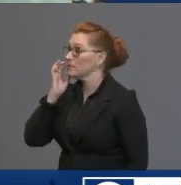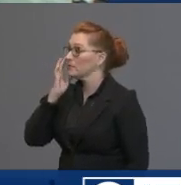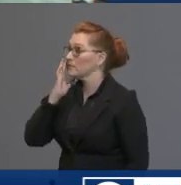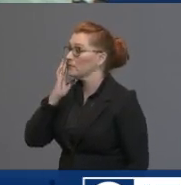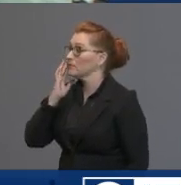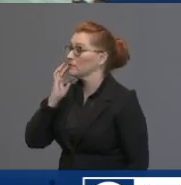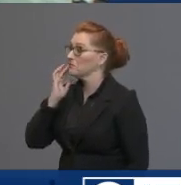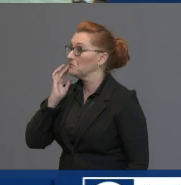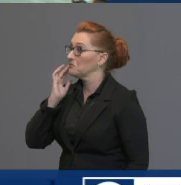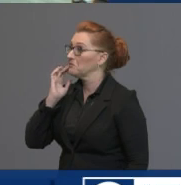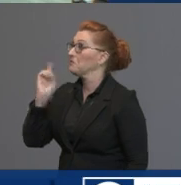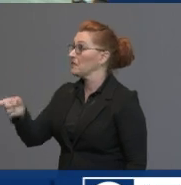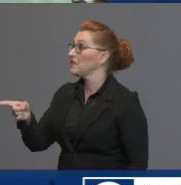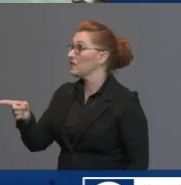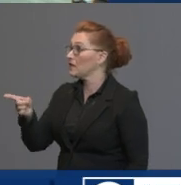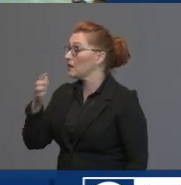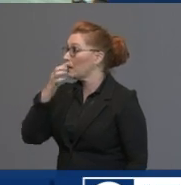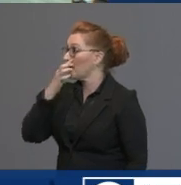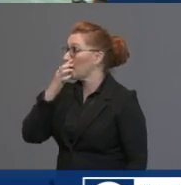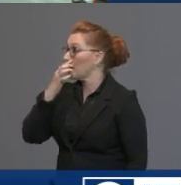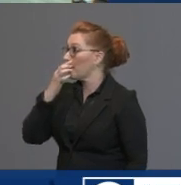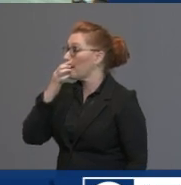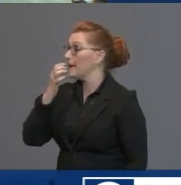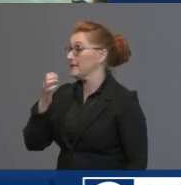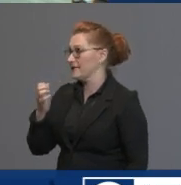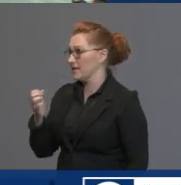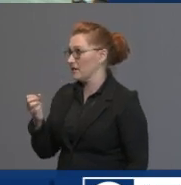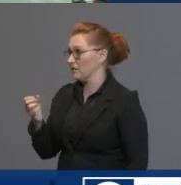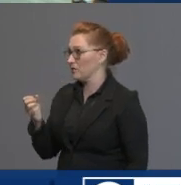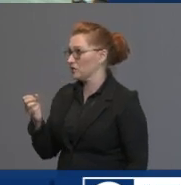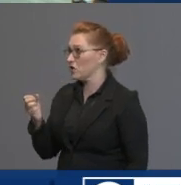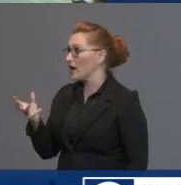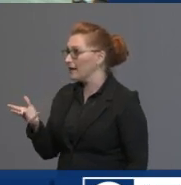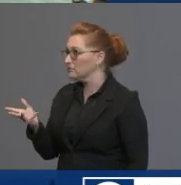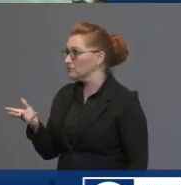We're thinking about making your blocks up there if you're going to try to sign for